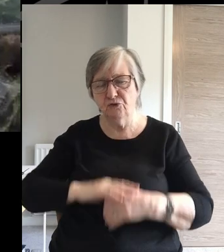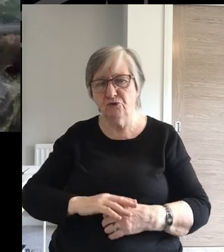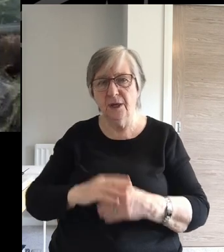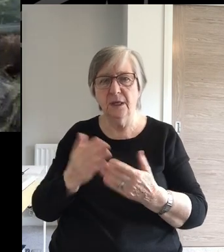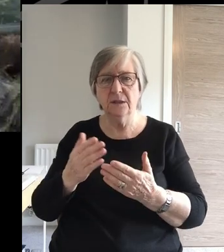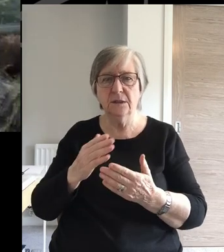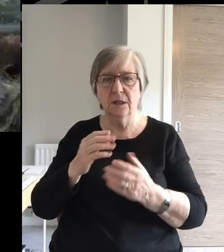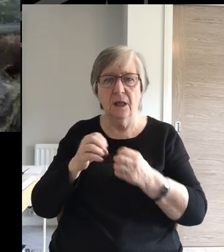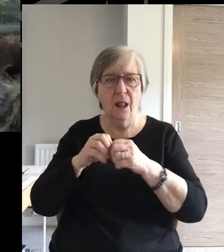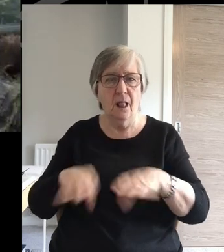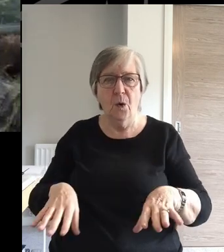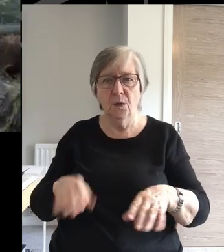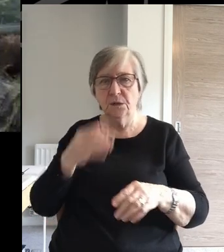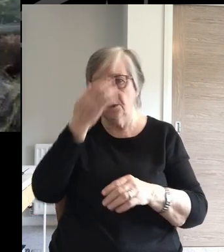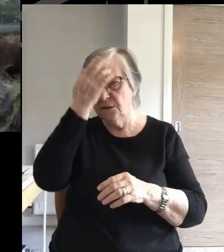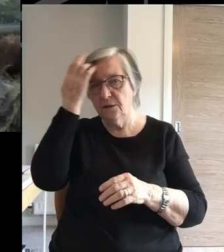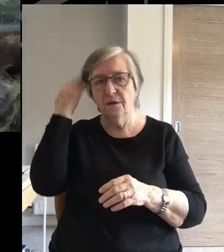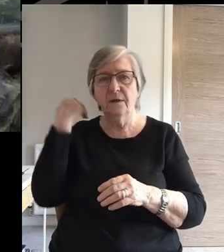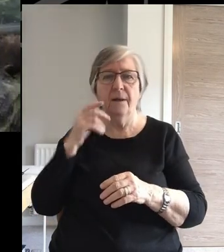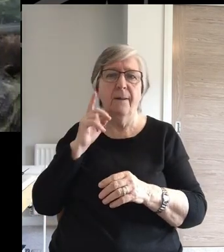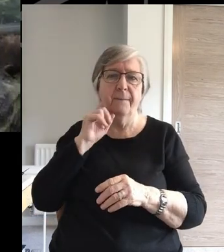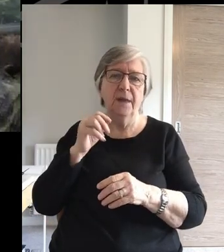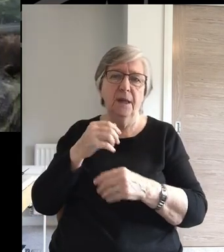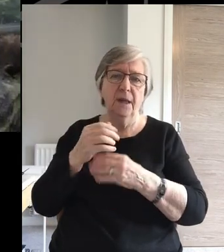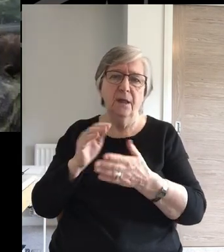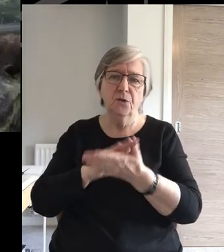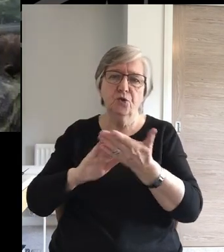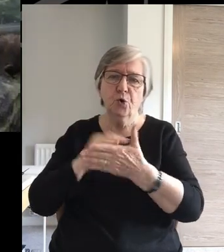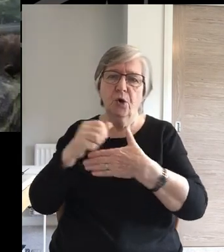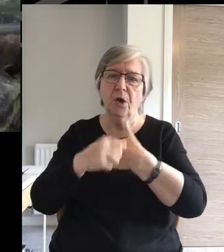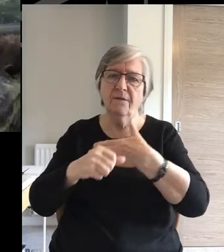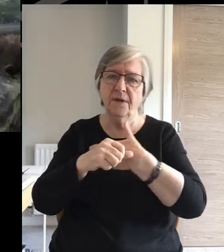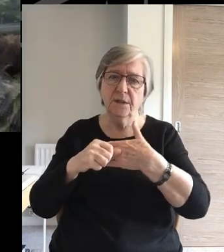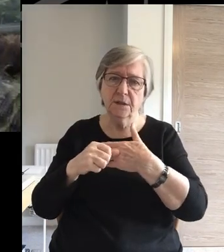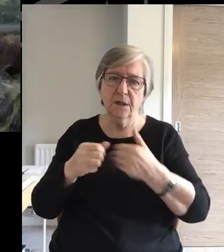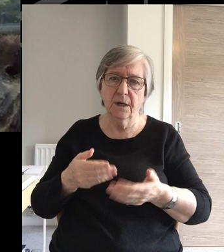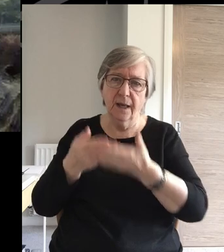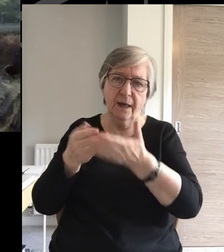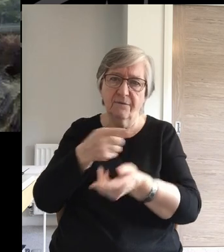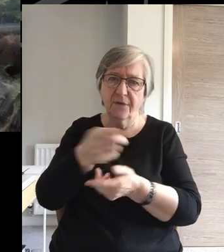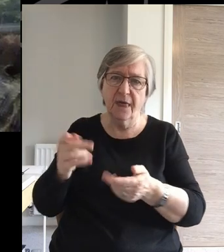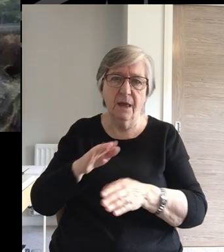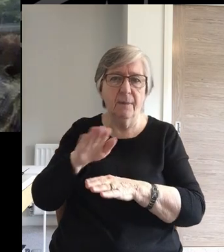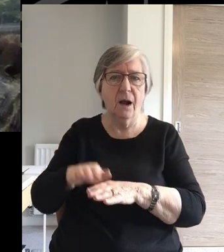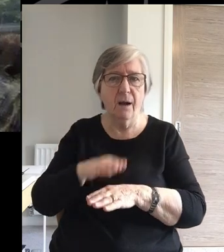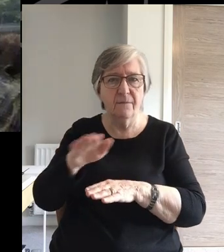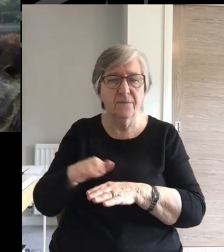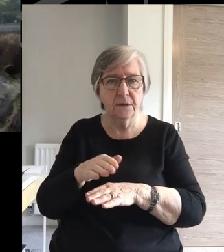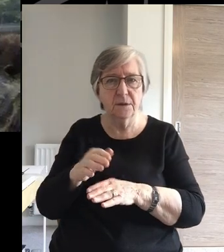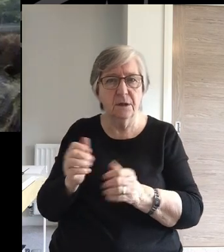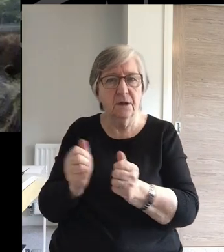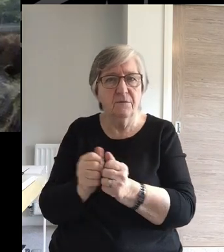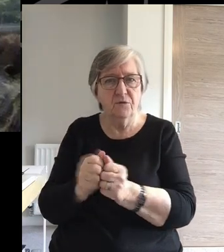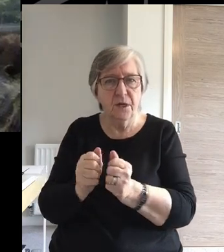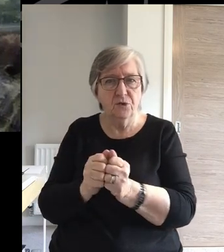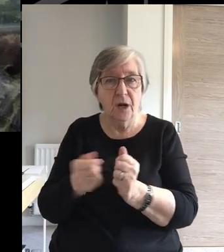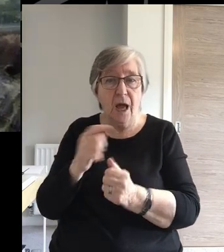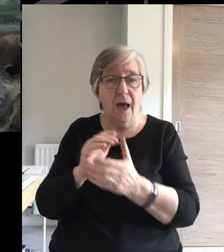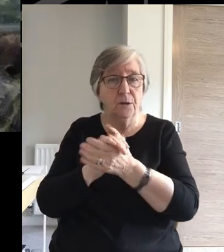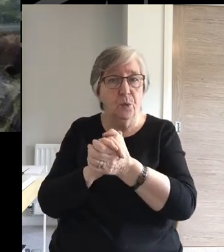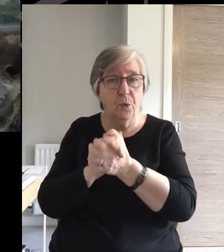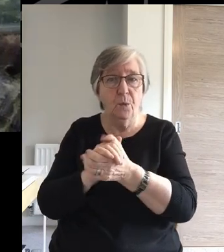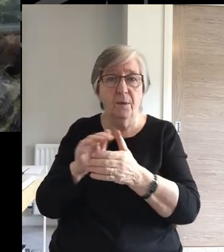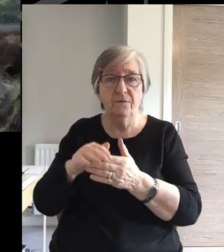year. May the story of Easter sustain them and bring them comfort, companionship, and hope